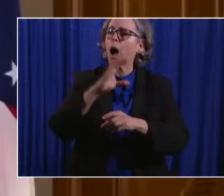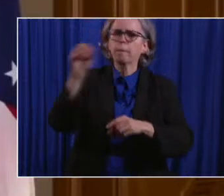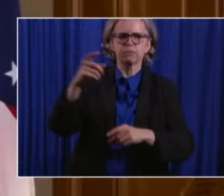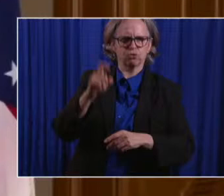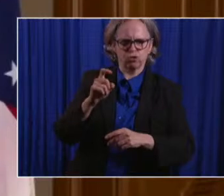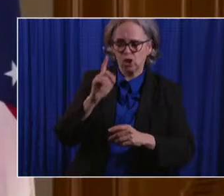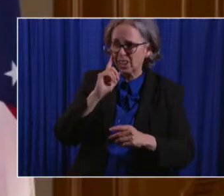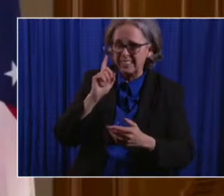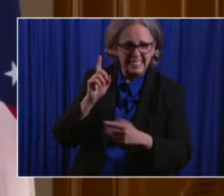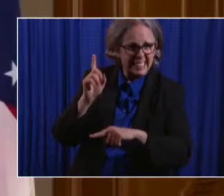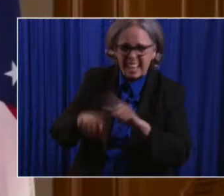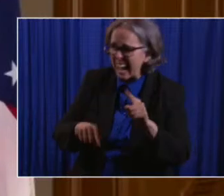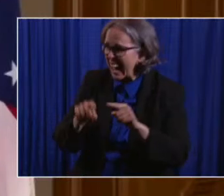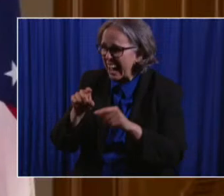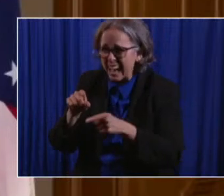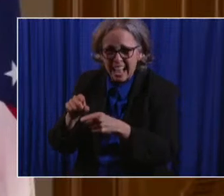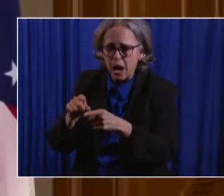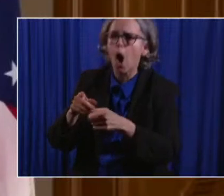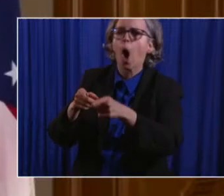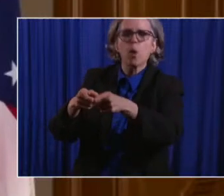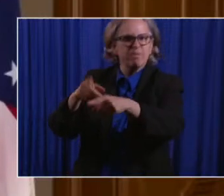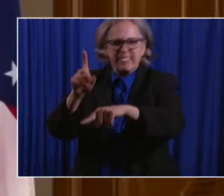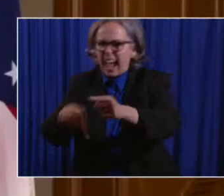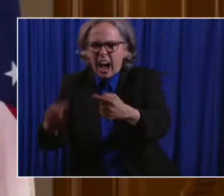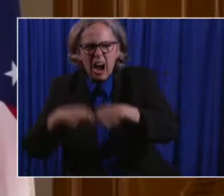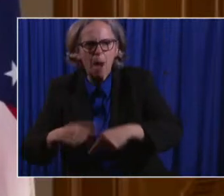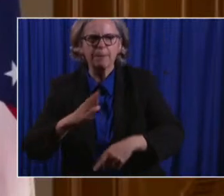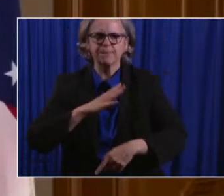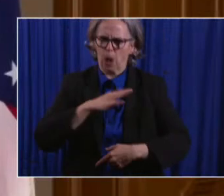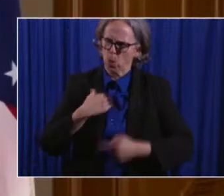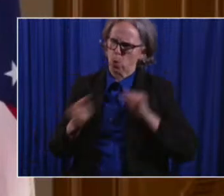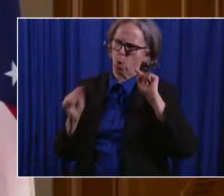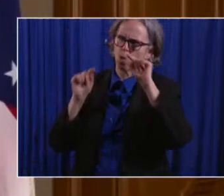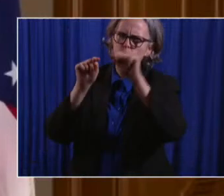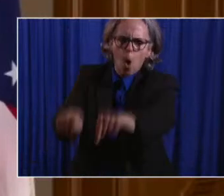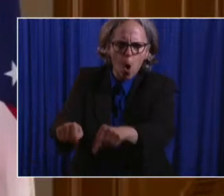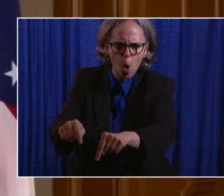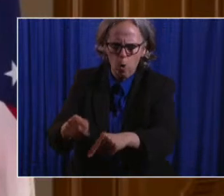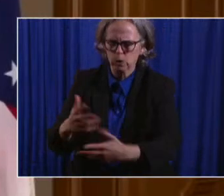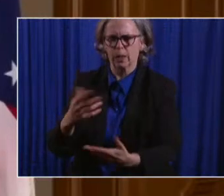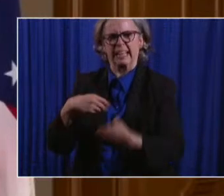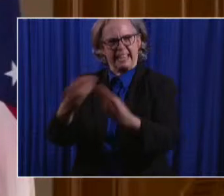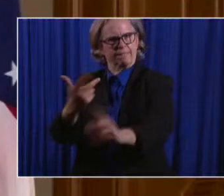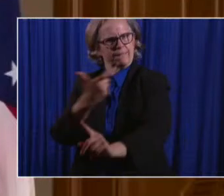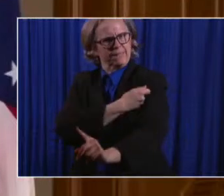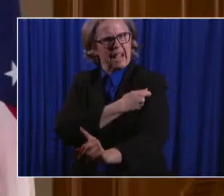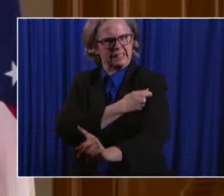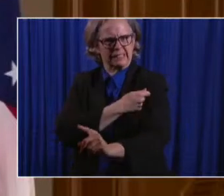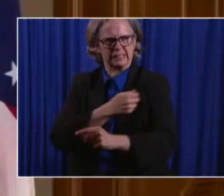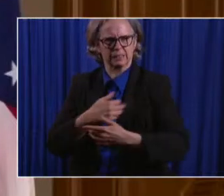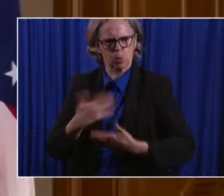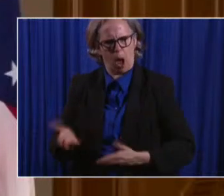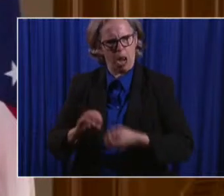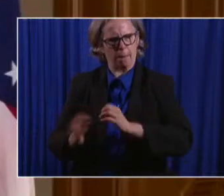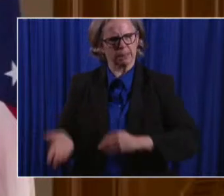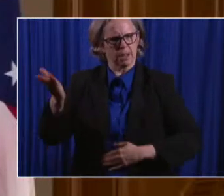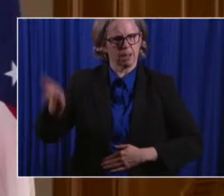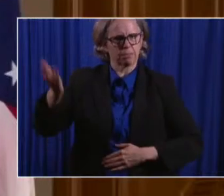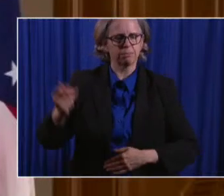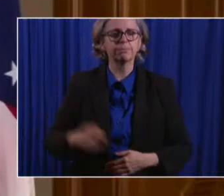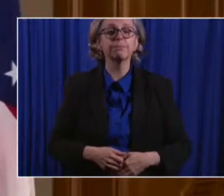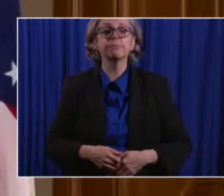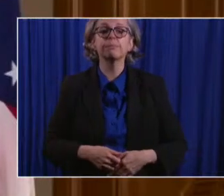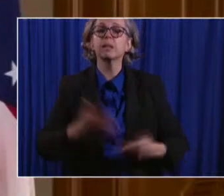and are working with providers who can go directly to them with shots. They're also working with providers to help them create